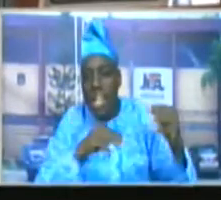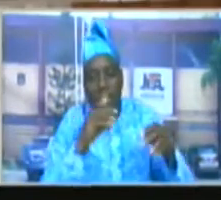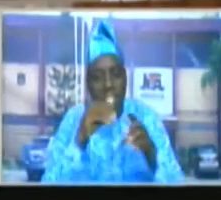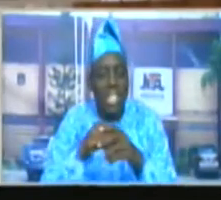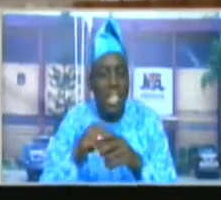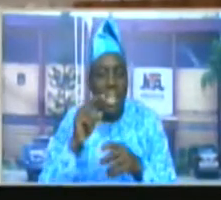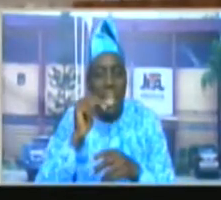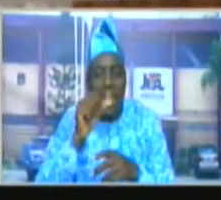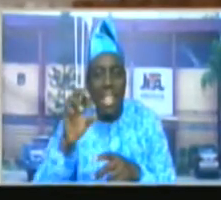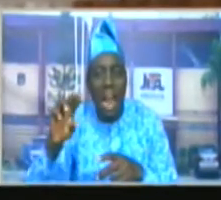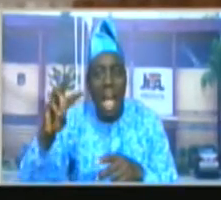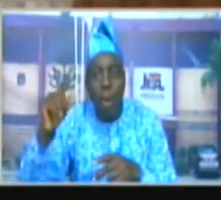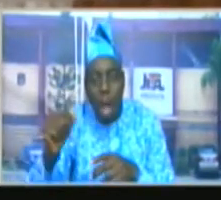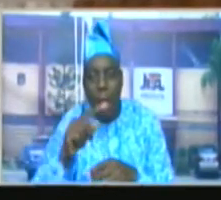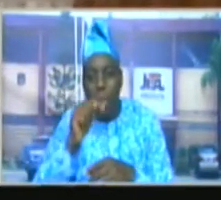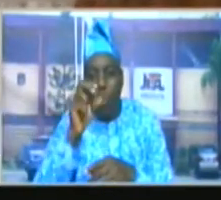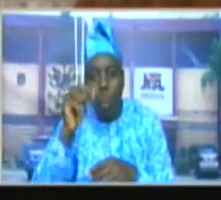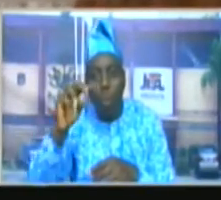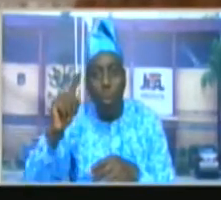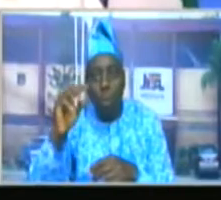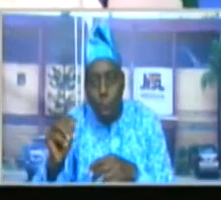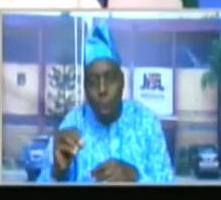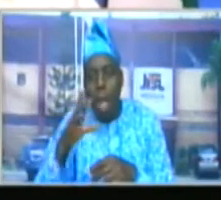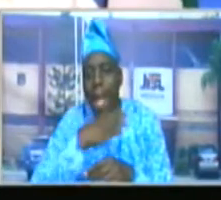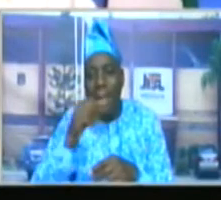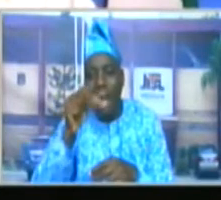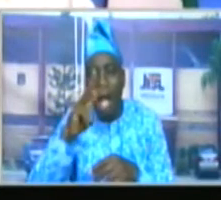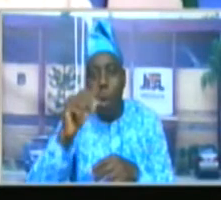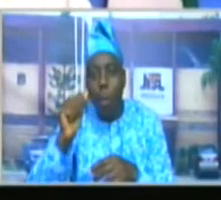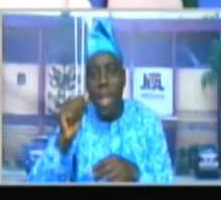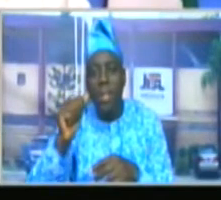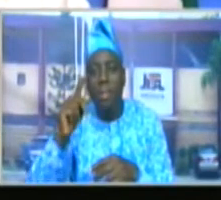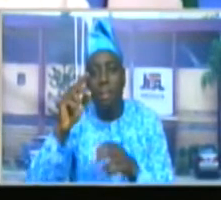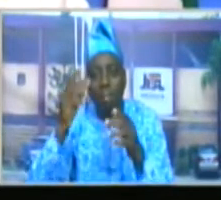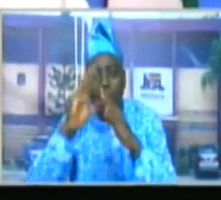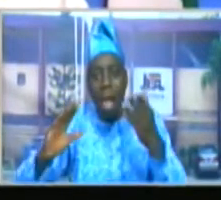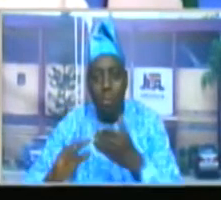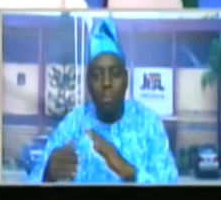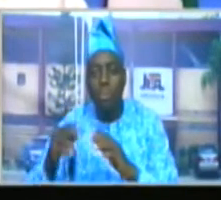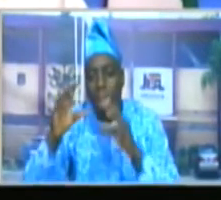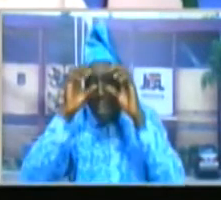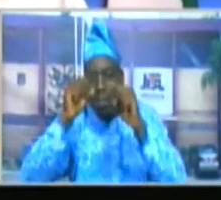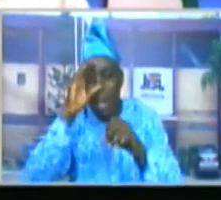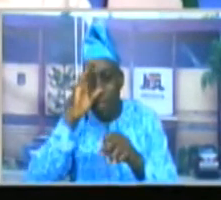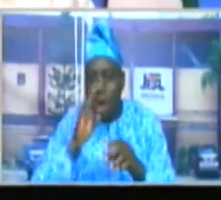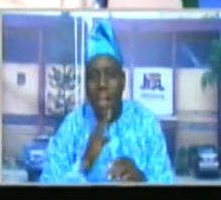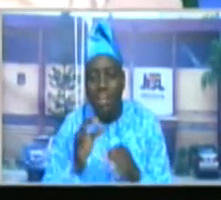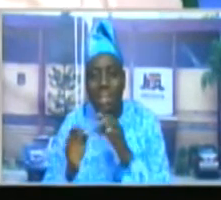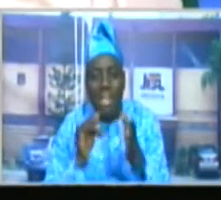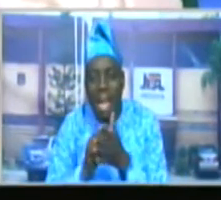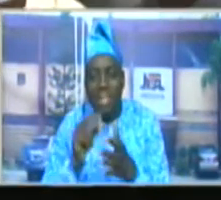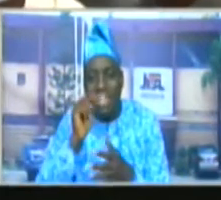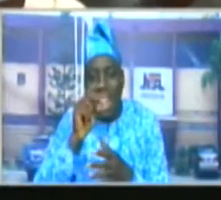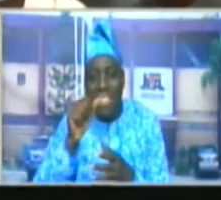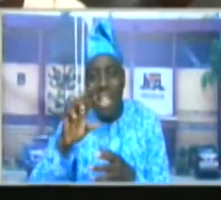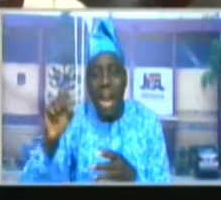Nasarawa, Wamba, Toto, and Awe towns. President Muhammadu Buhari, who described Nasarawa State as very dear to